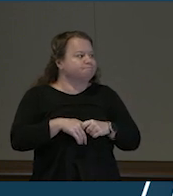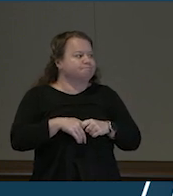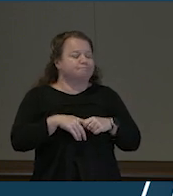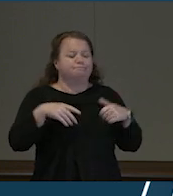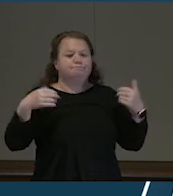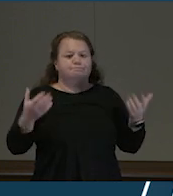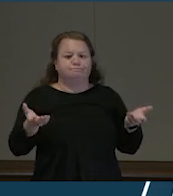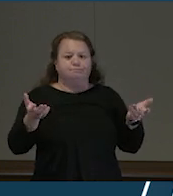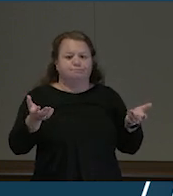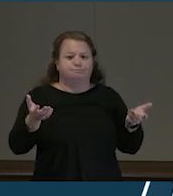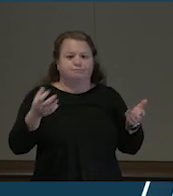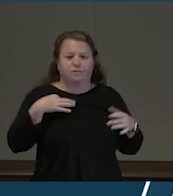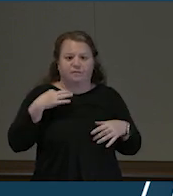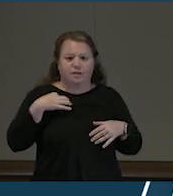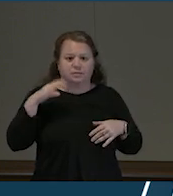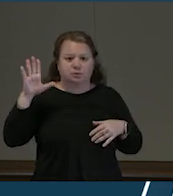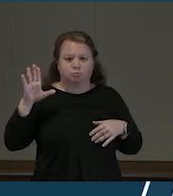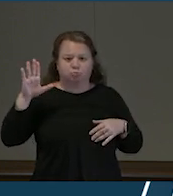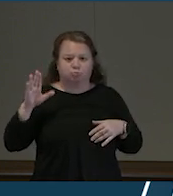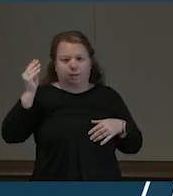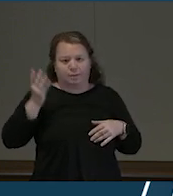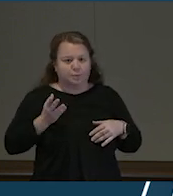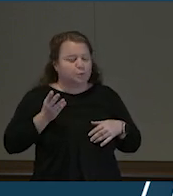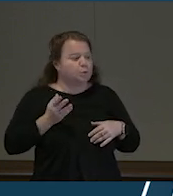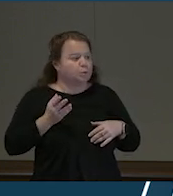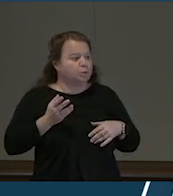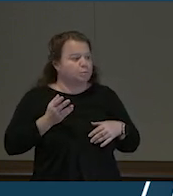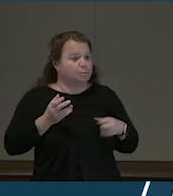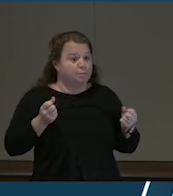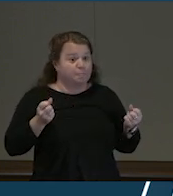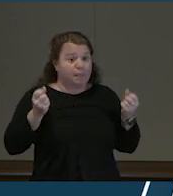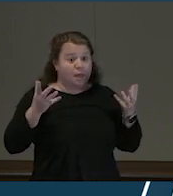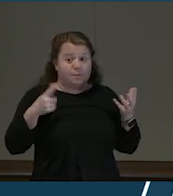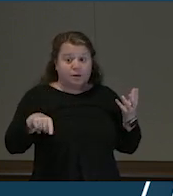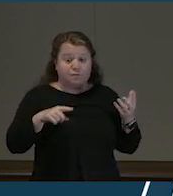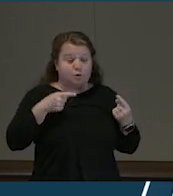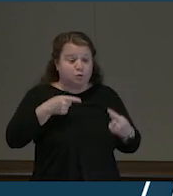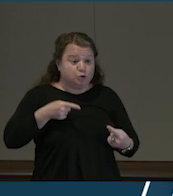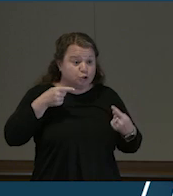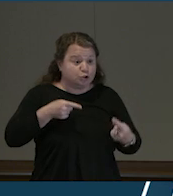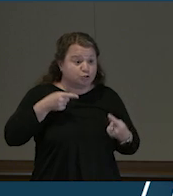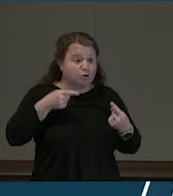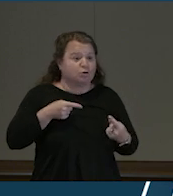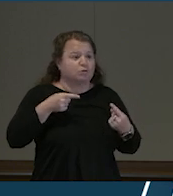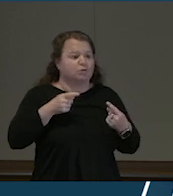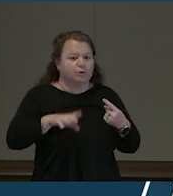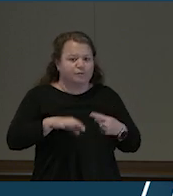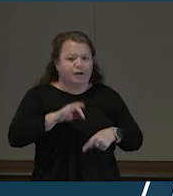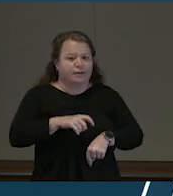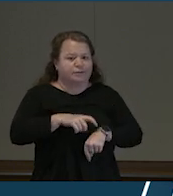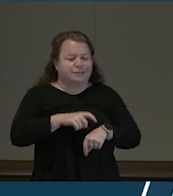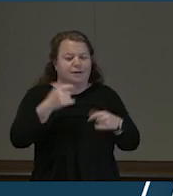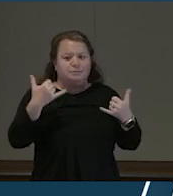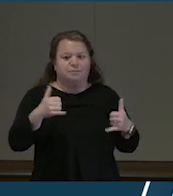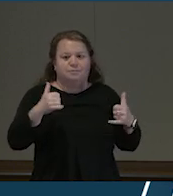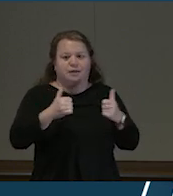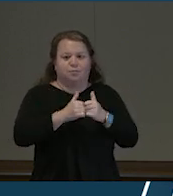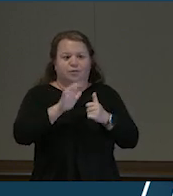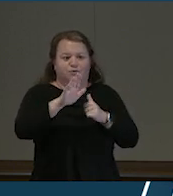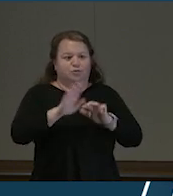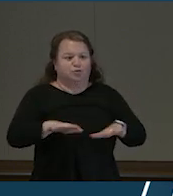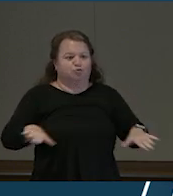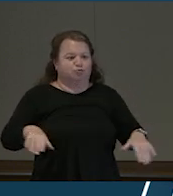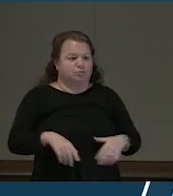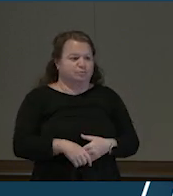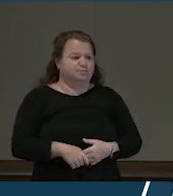a show of hands, how many of you struggle with finding the time to play with your child or